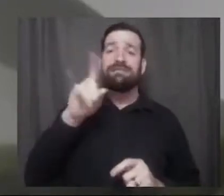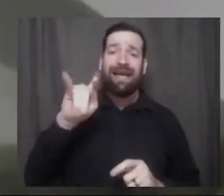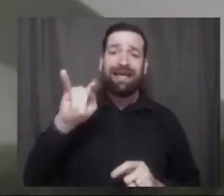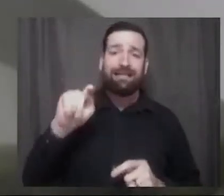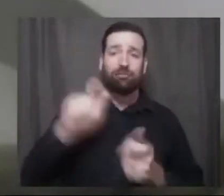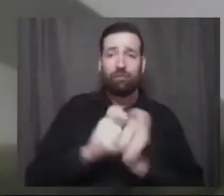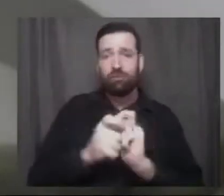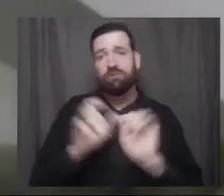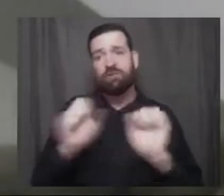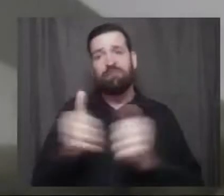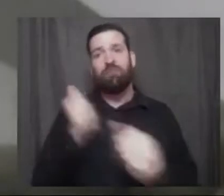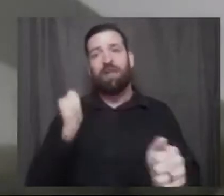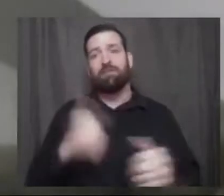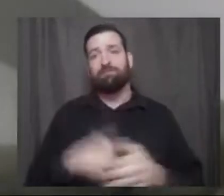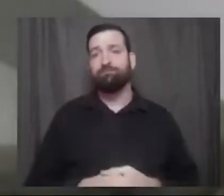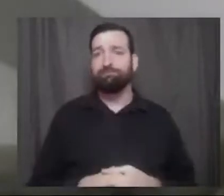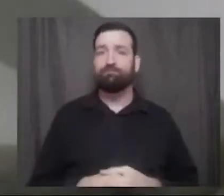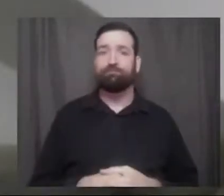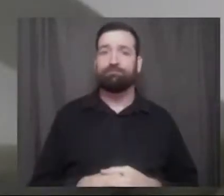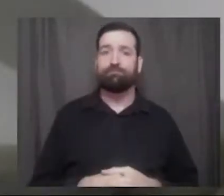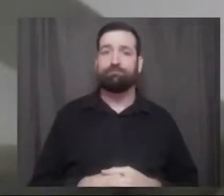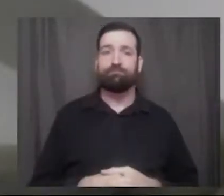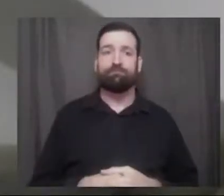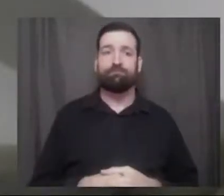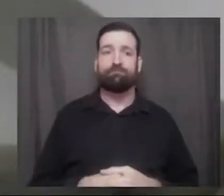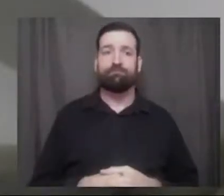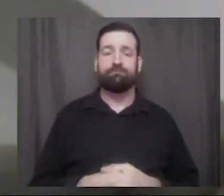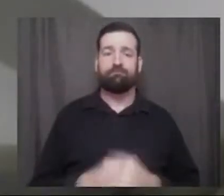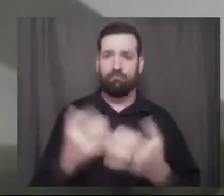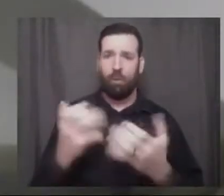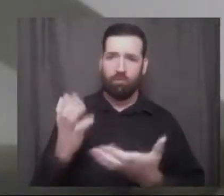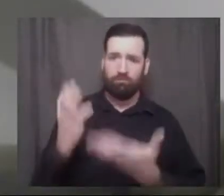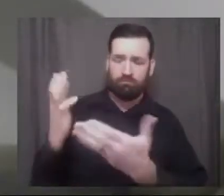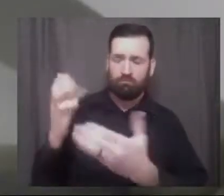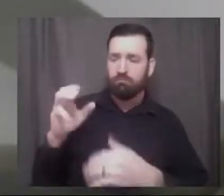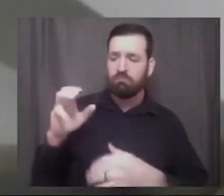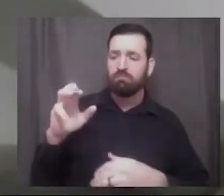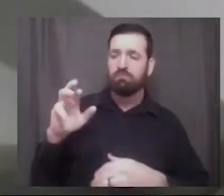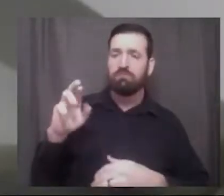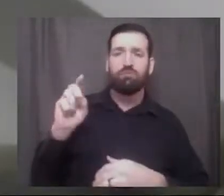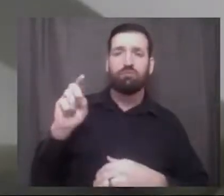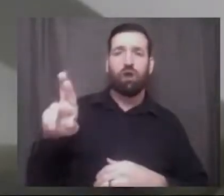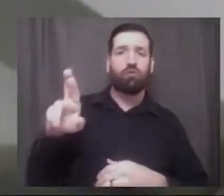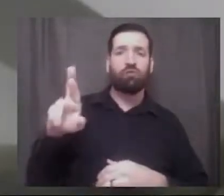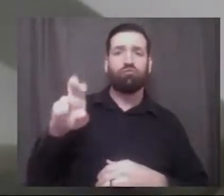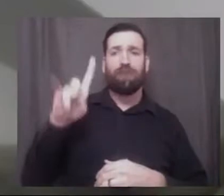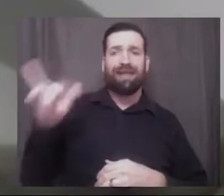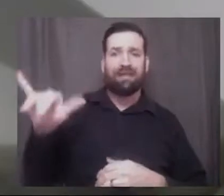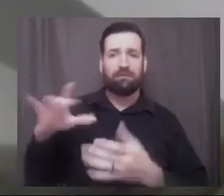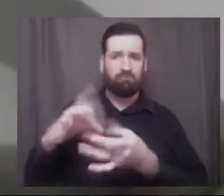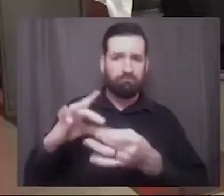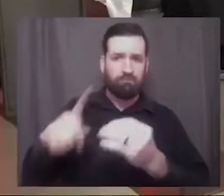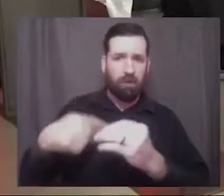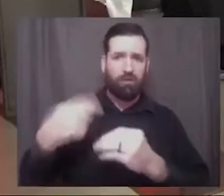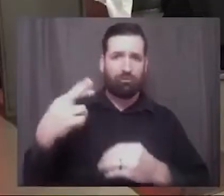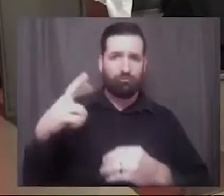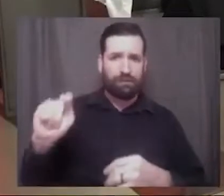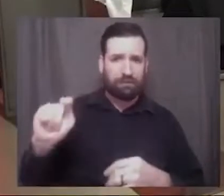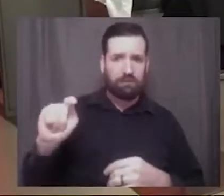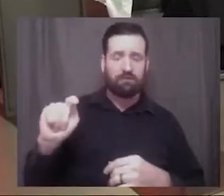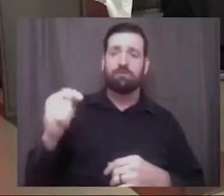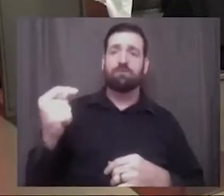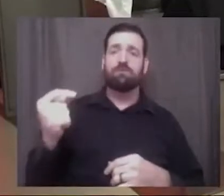disease it may be. I want to bring Dr. Reddy in right away. We're talking about hormone therapy. A lot of people call it hormone replacement therapy